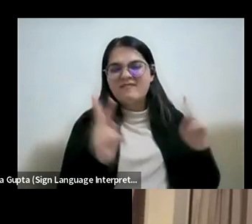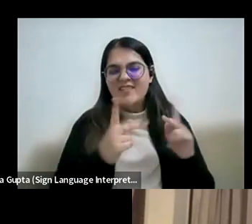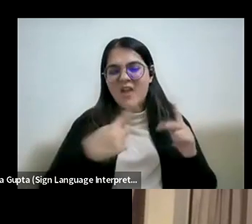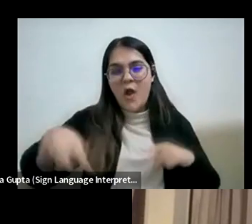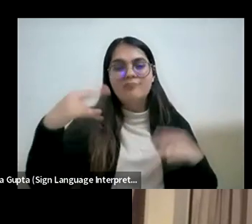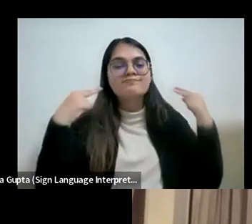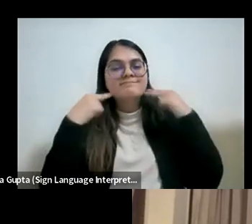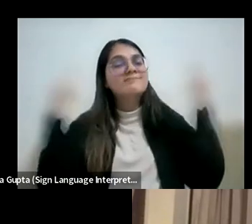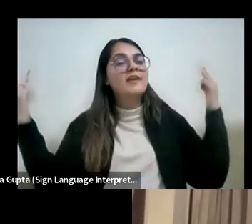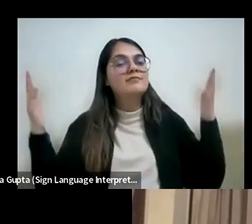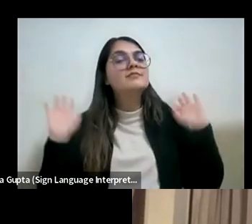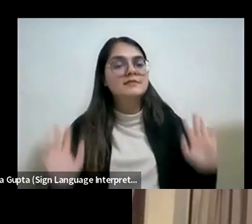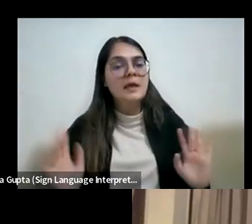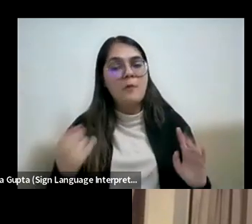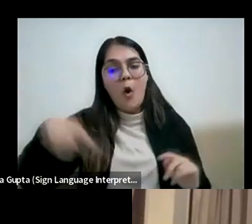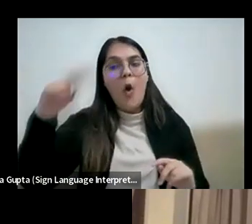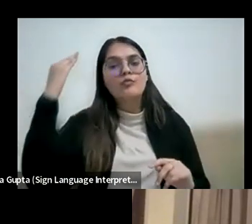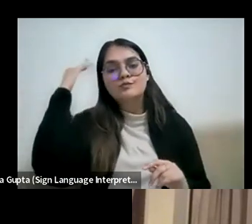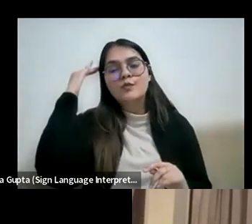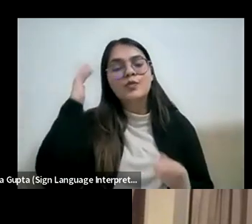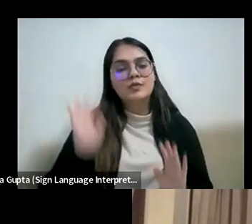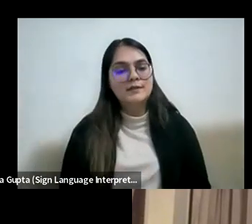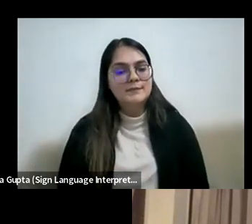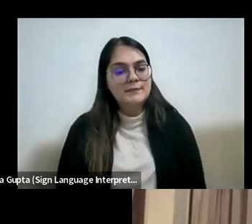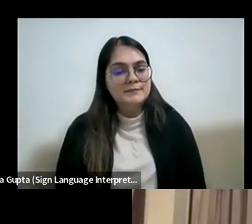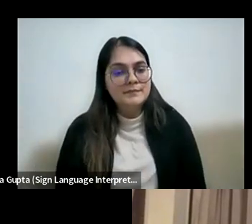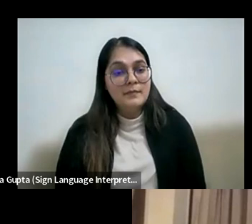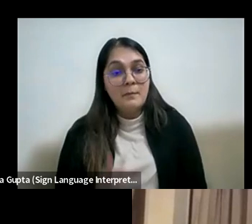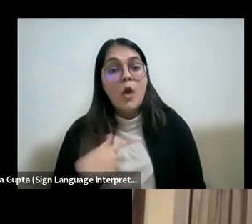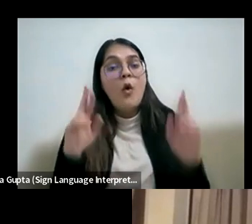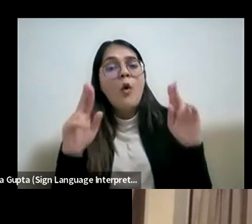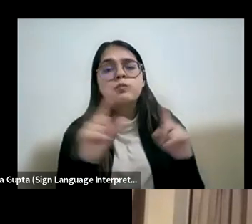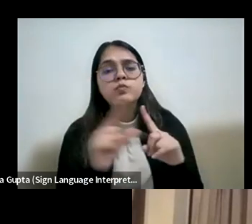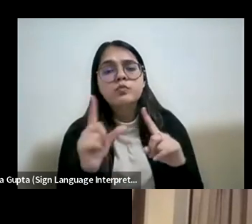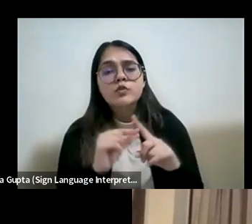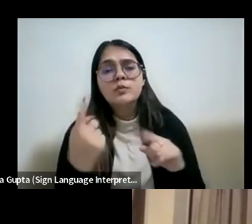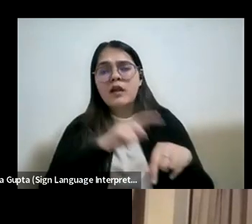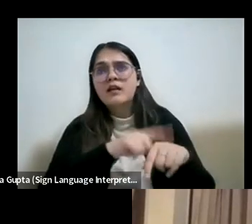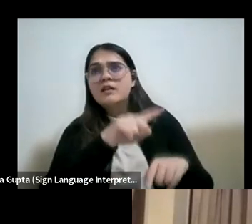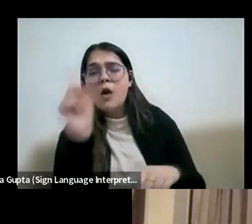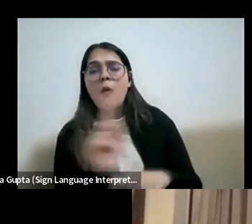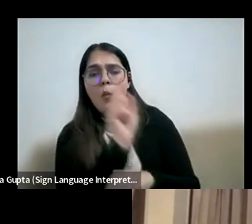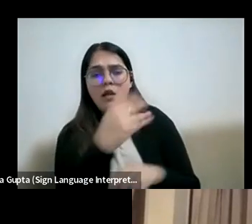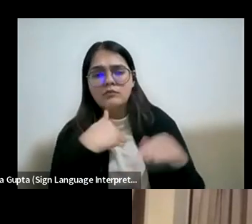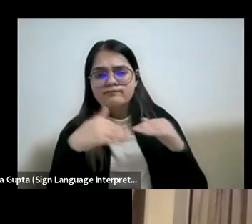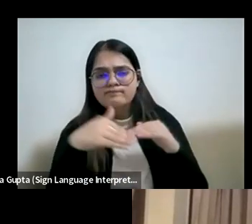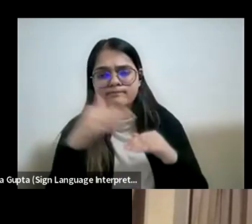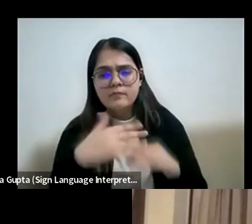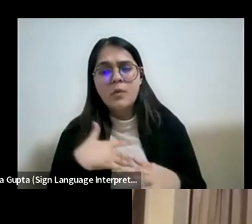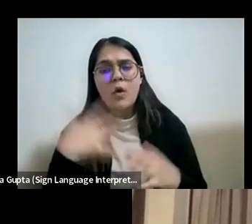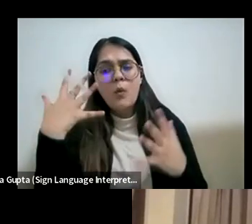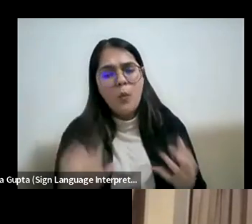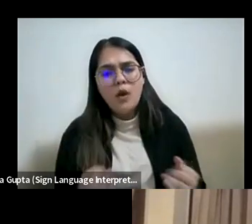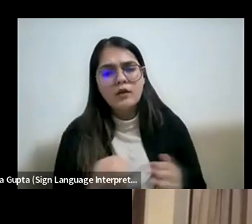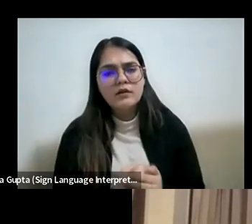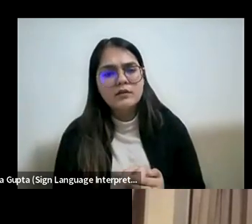eminent personalities who most of you would know about. And what I hope to do over the course of the next 1 hour is to get them to weigh